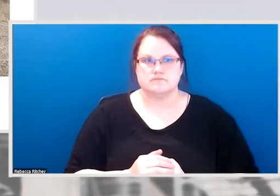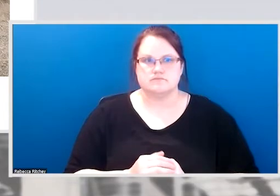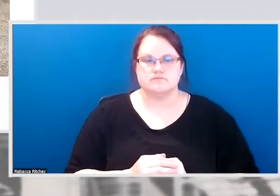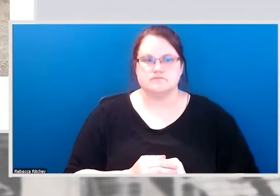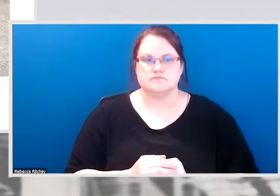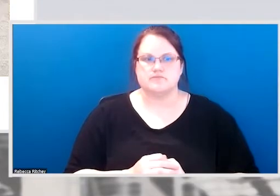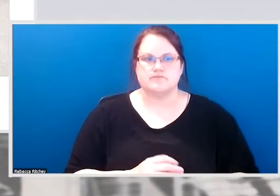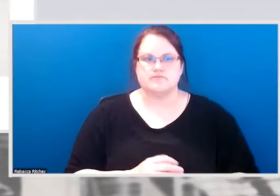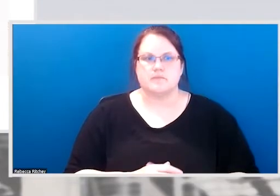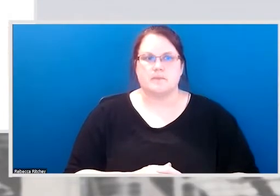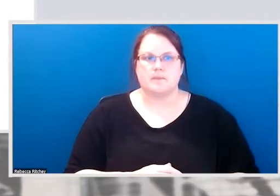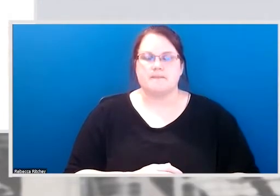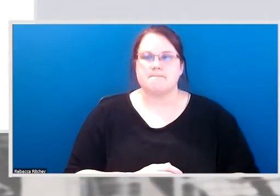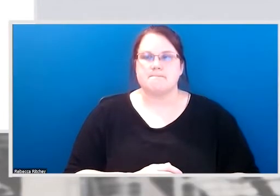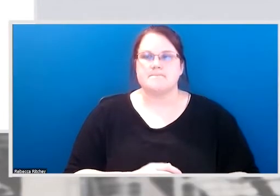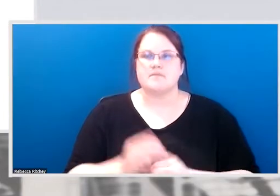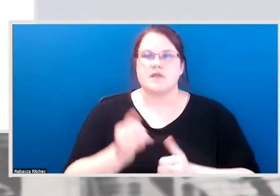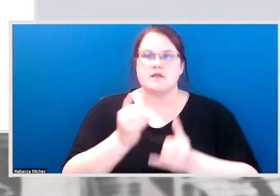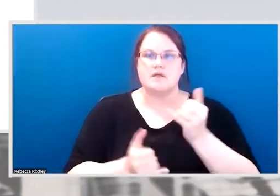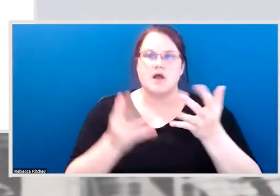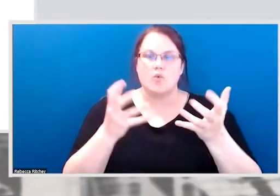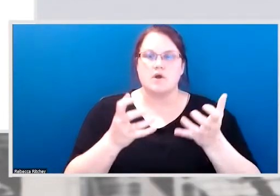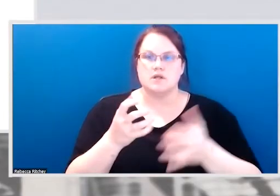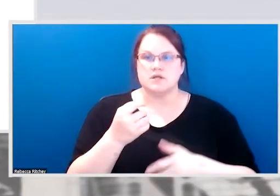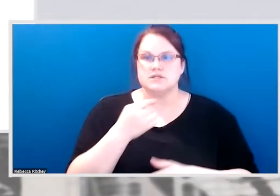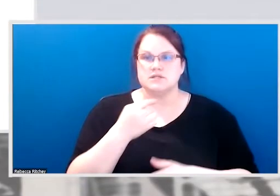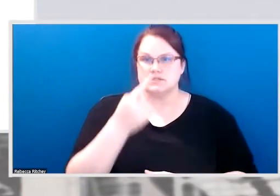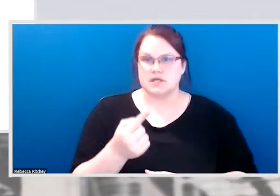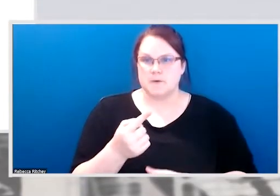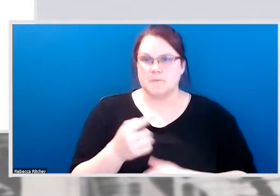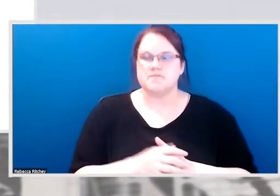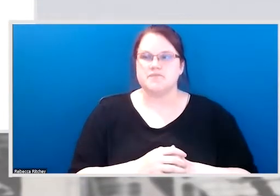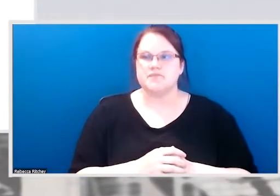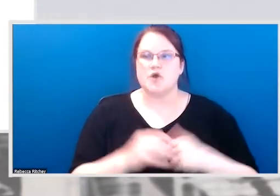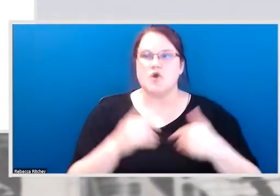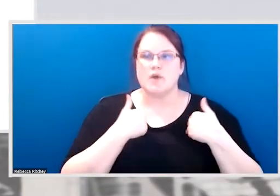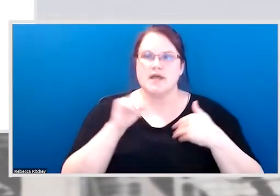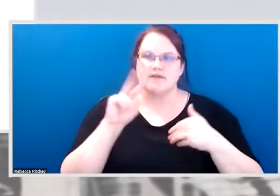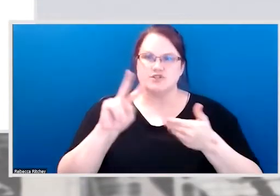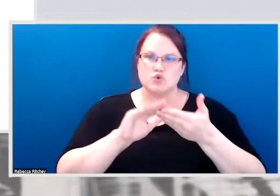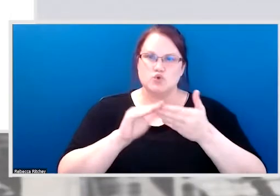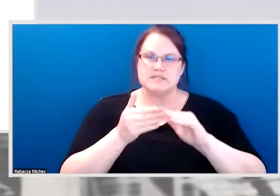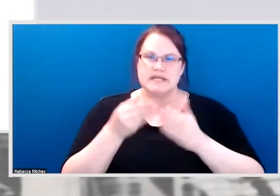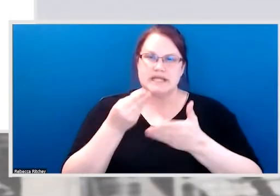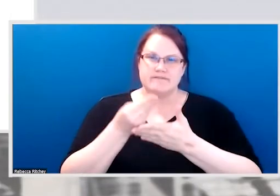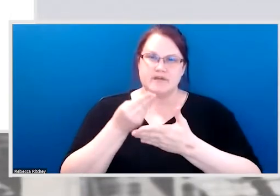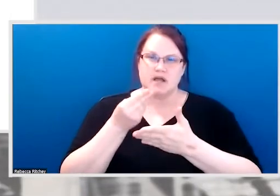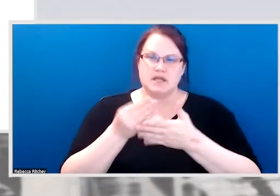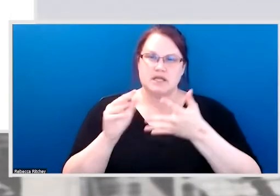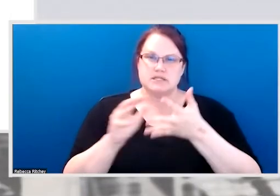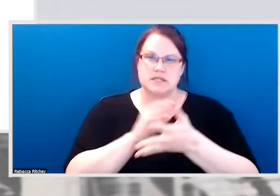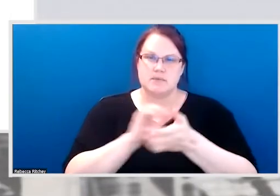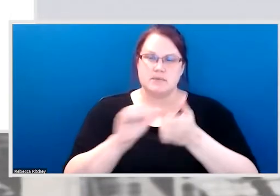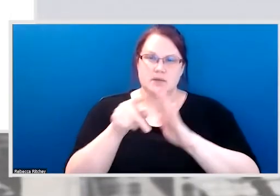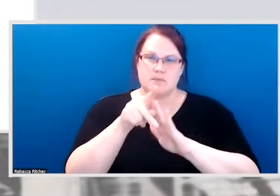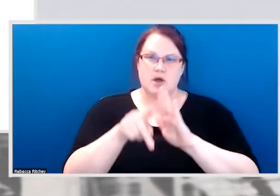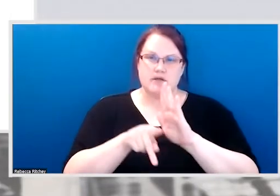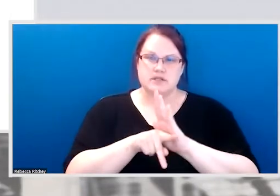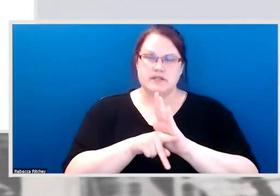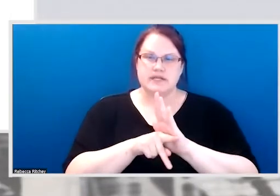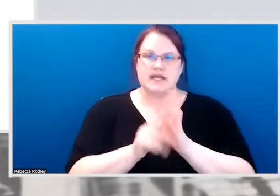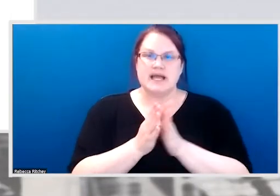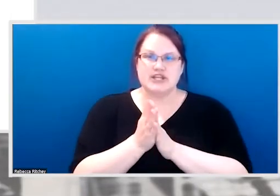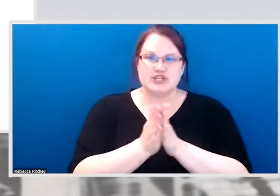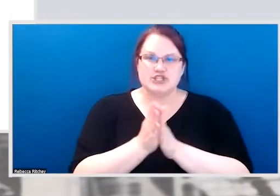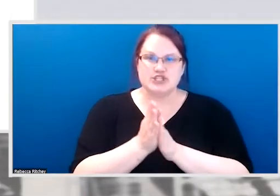Okay. Lastly, I wanted to note that we have two city-funded demolition policy initiatives that